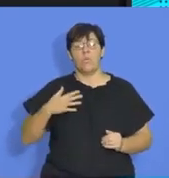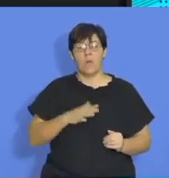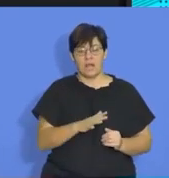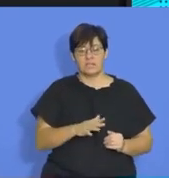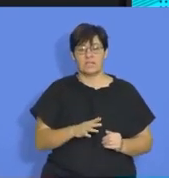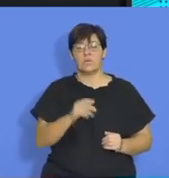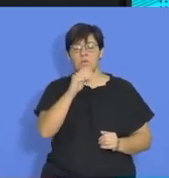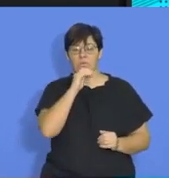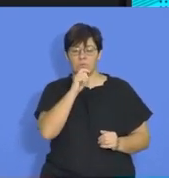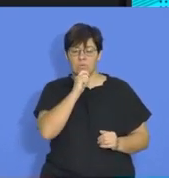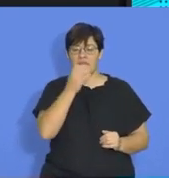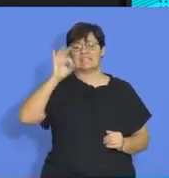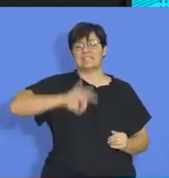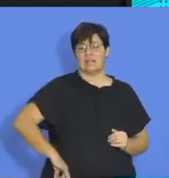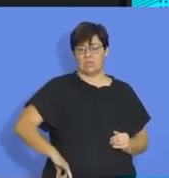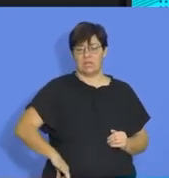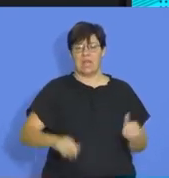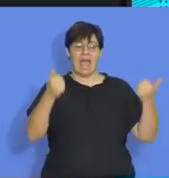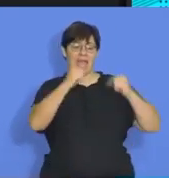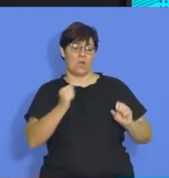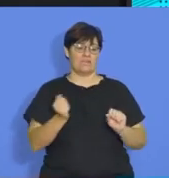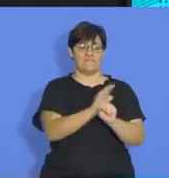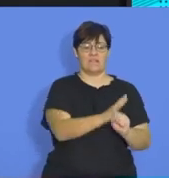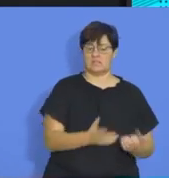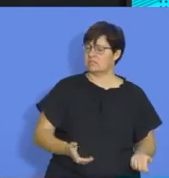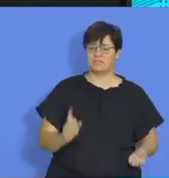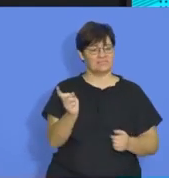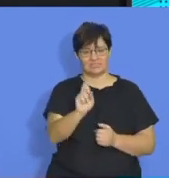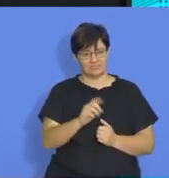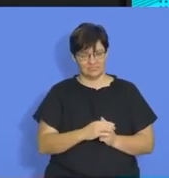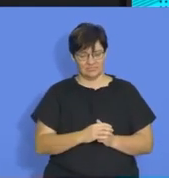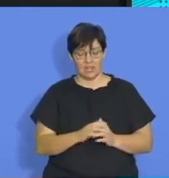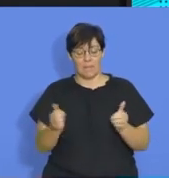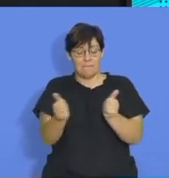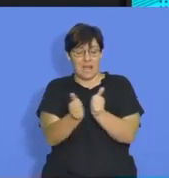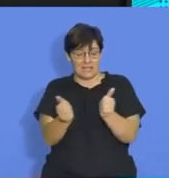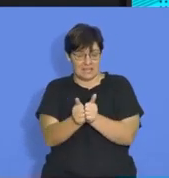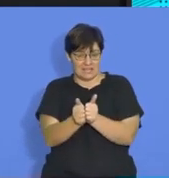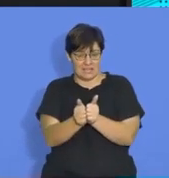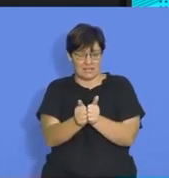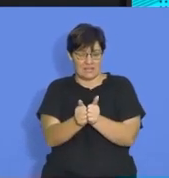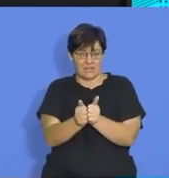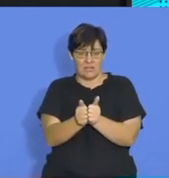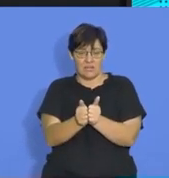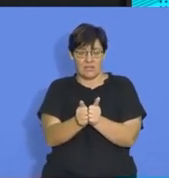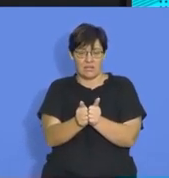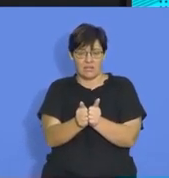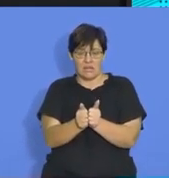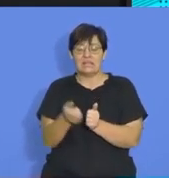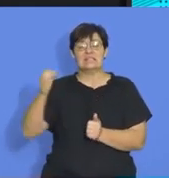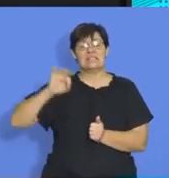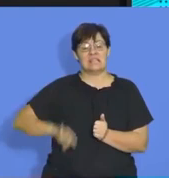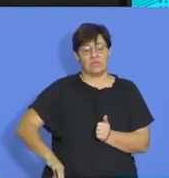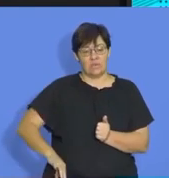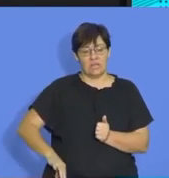students immediately want to use salary as an account affected. But remember guys, in partnerships,